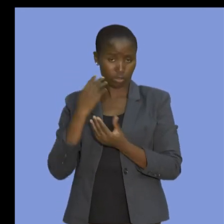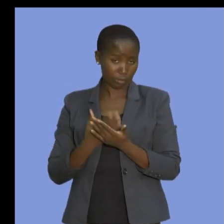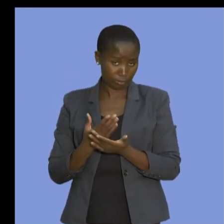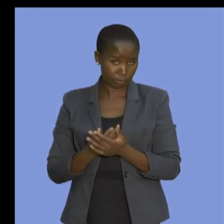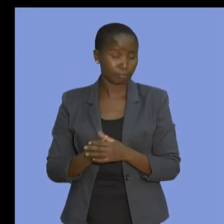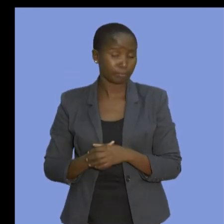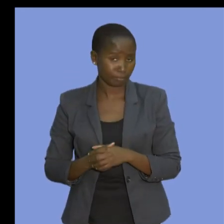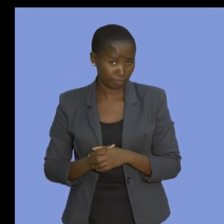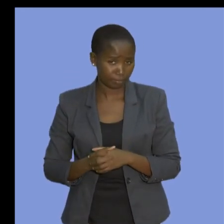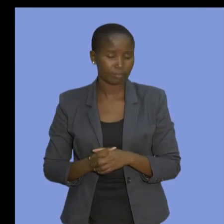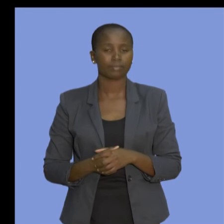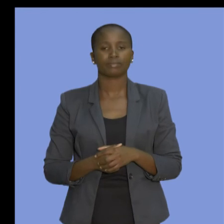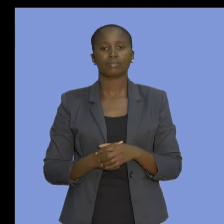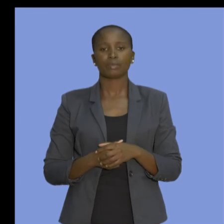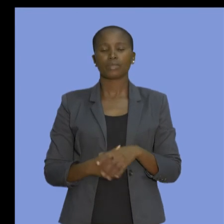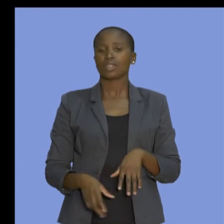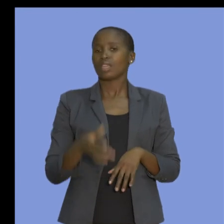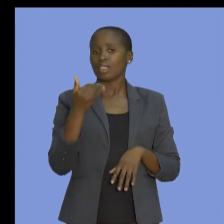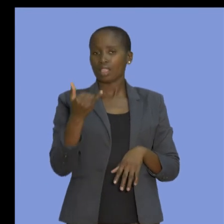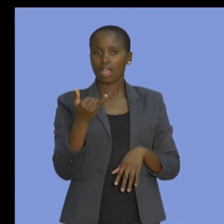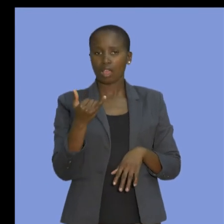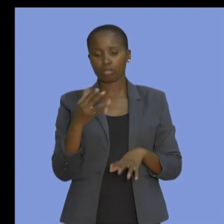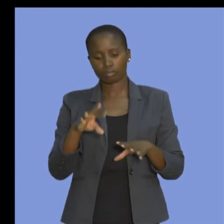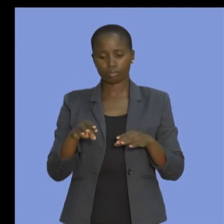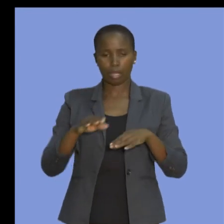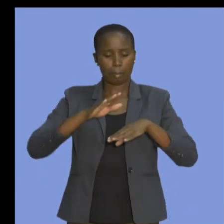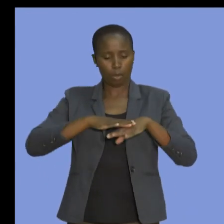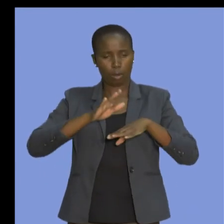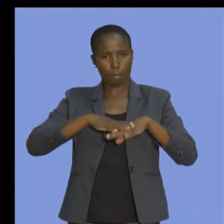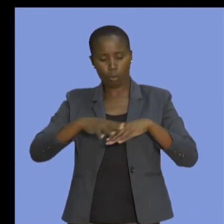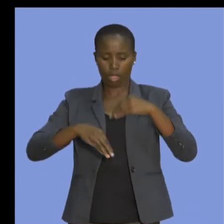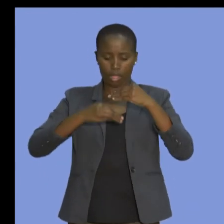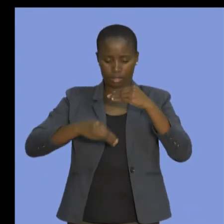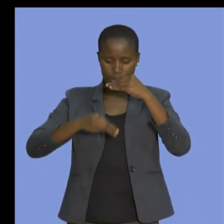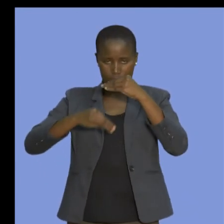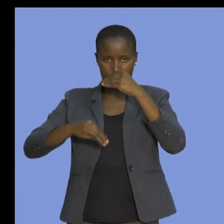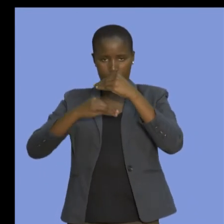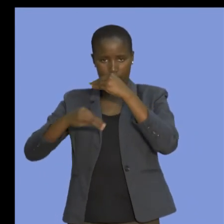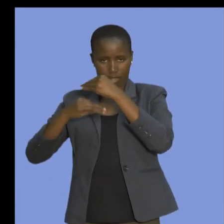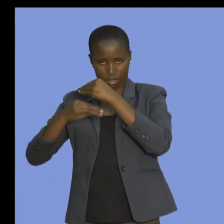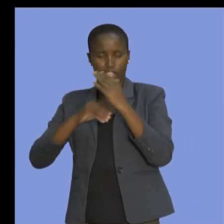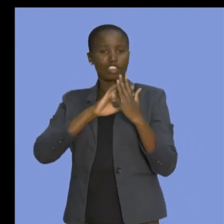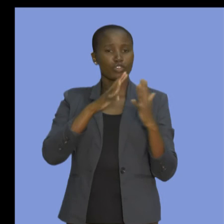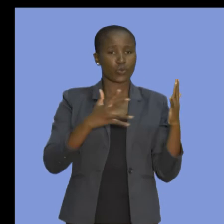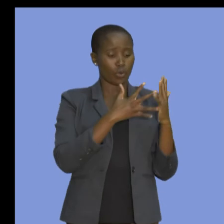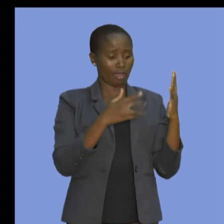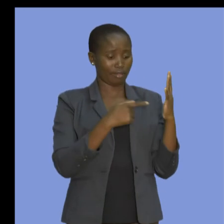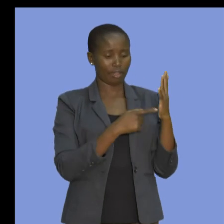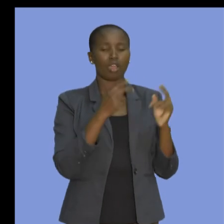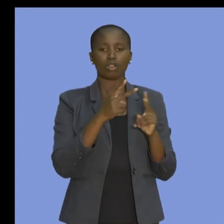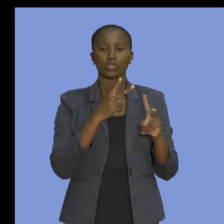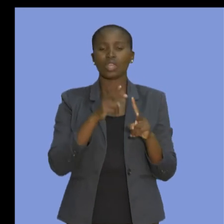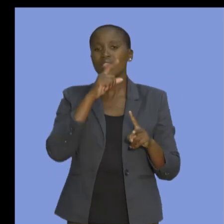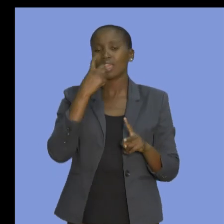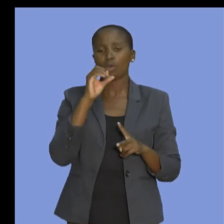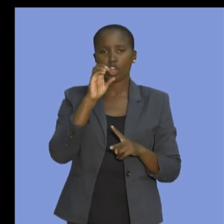Now, we want to look at cumulative frequency, very important. Cumulative frequency graph is also called an ogive